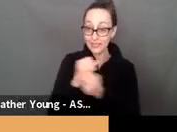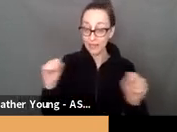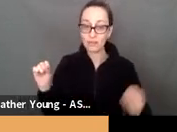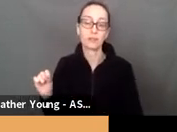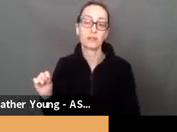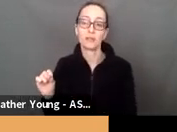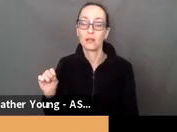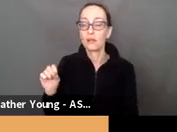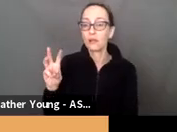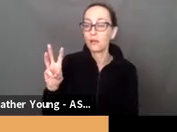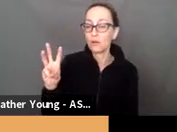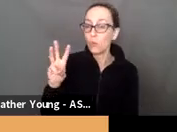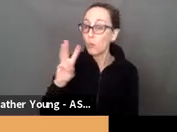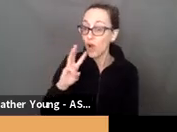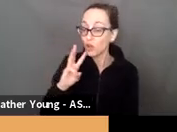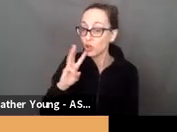and utilities.